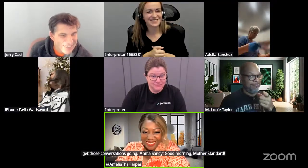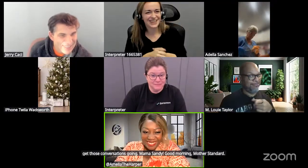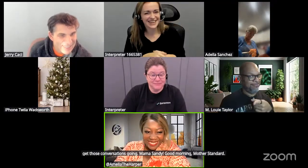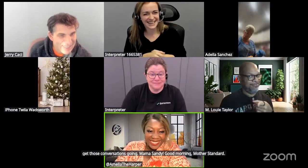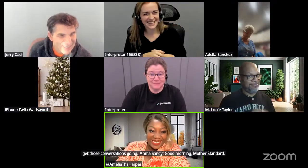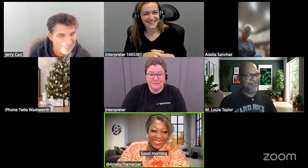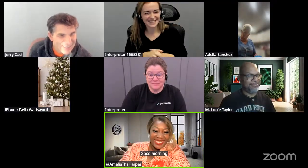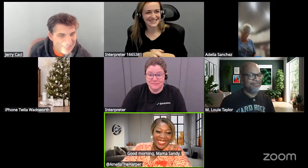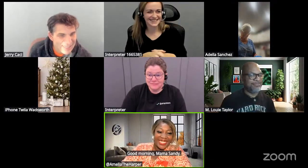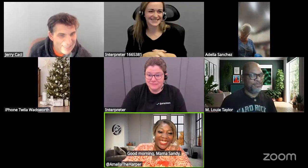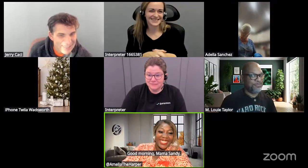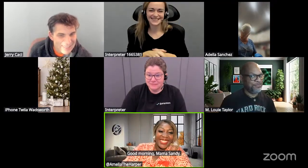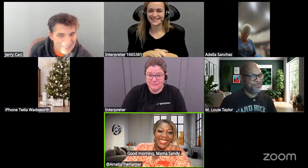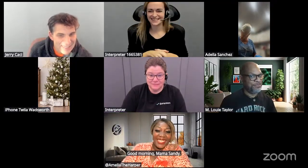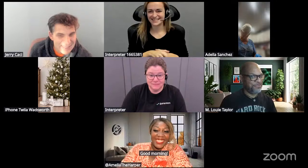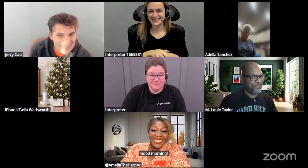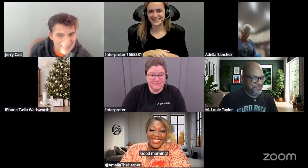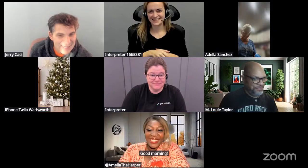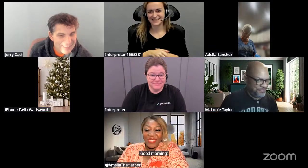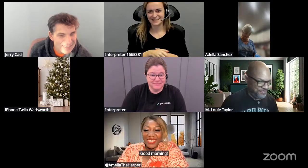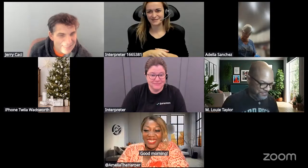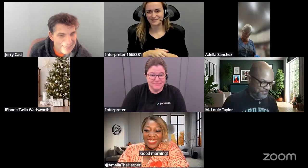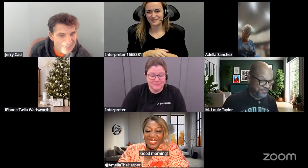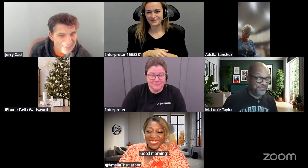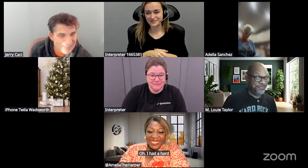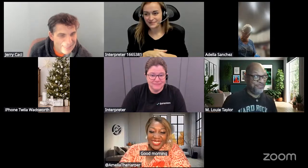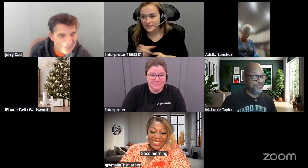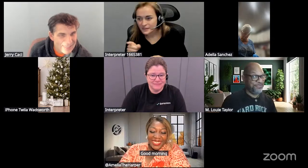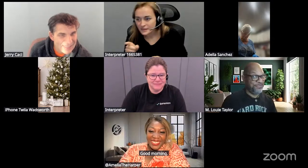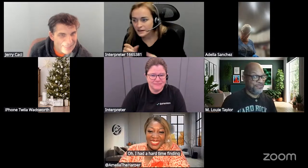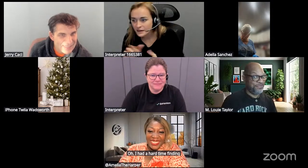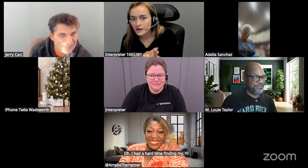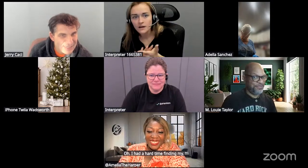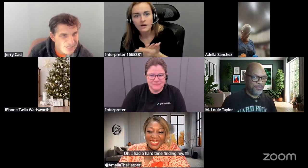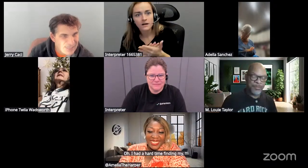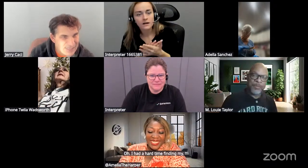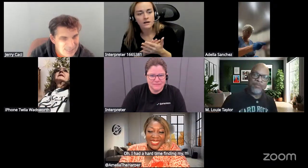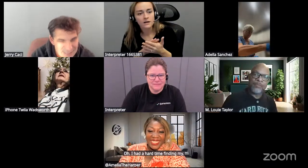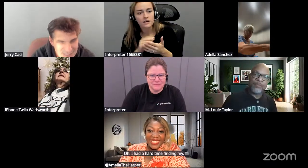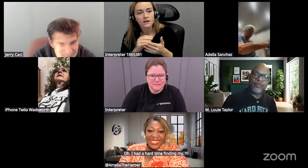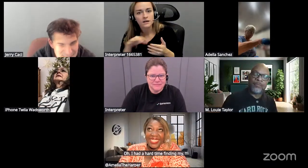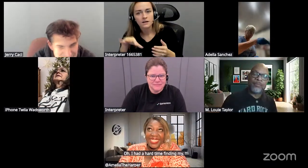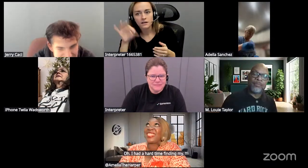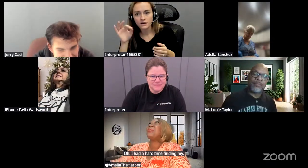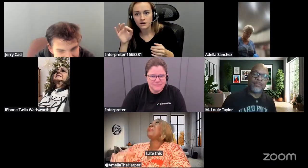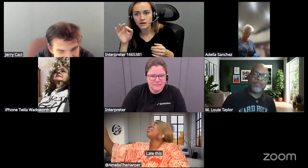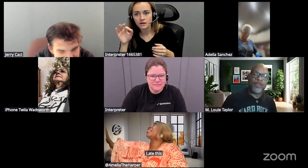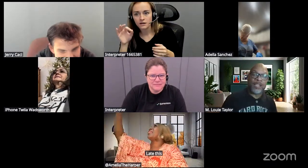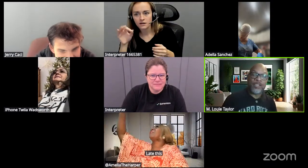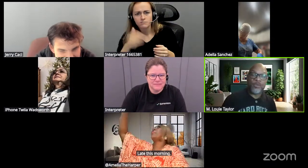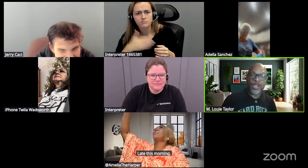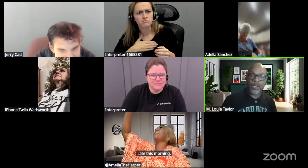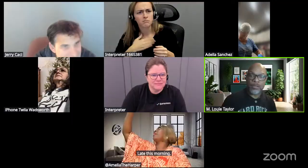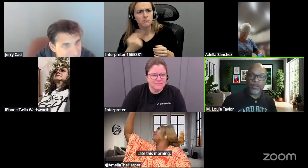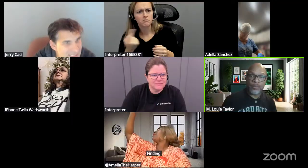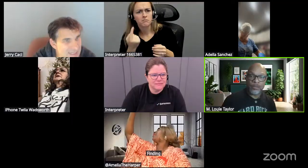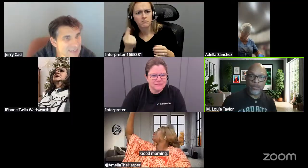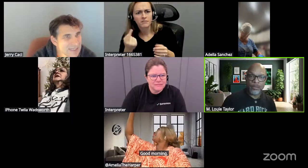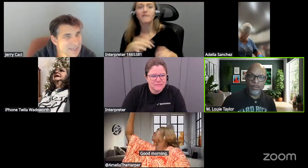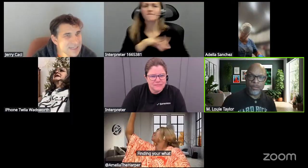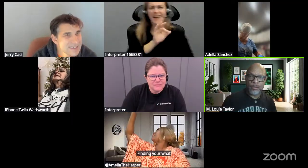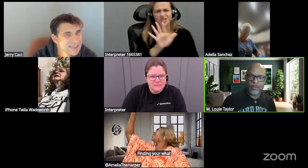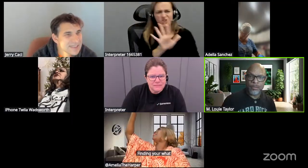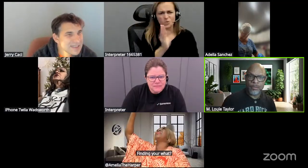Good morning. I had a hard Good time morning. finding my link this morning. Finding your what?